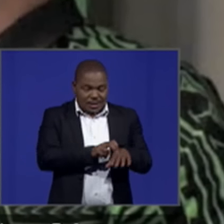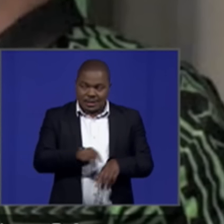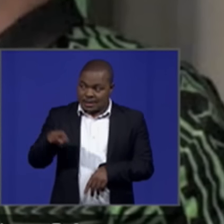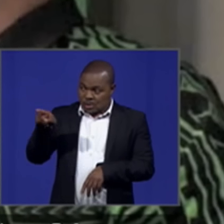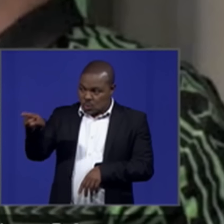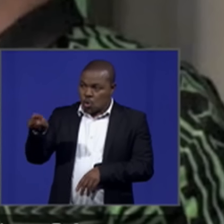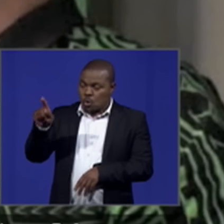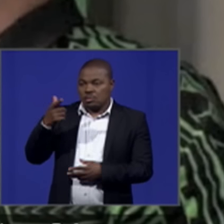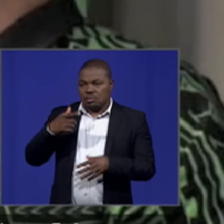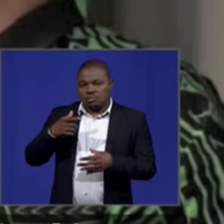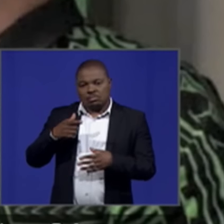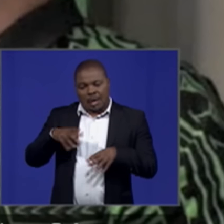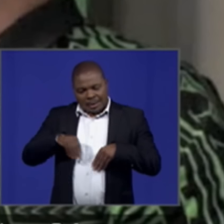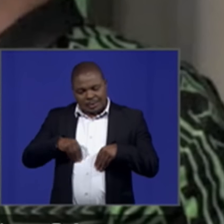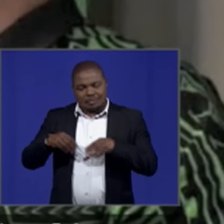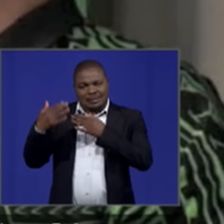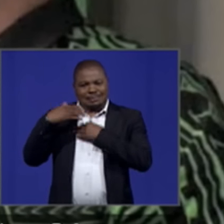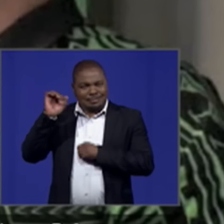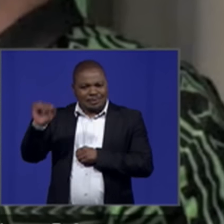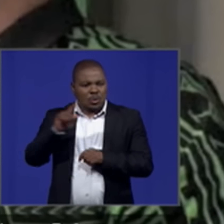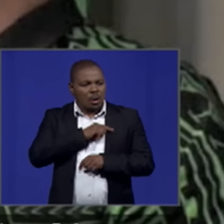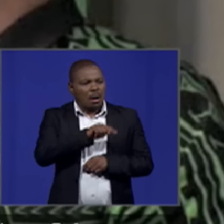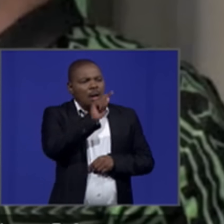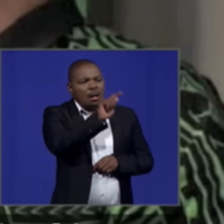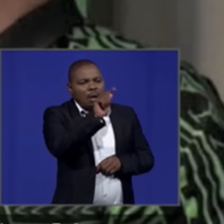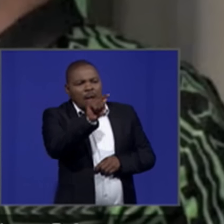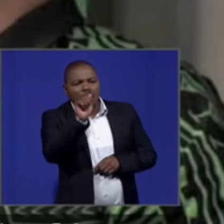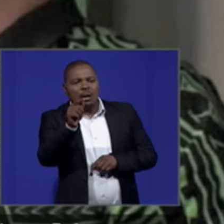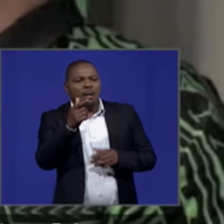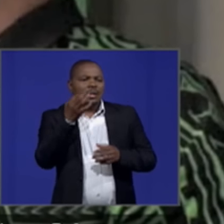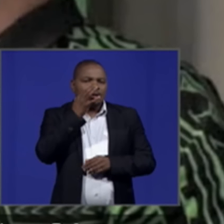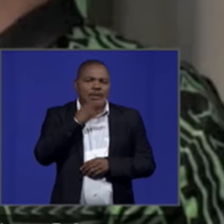but one institution after another has fought to shield the